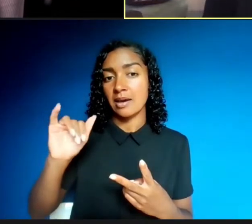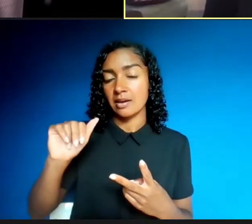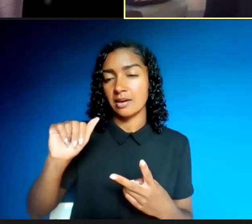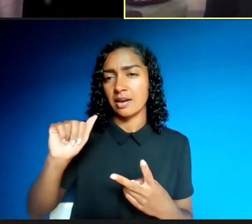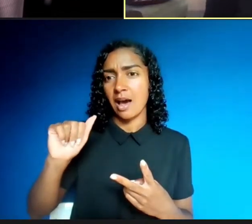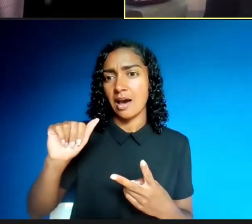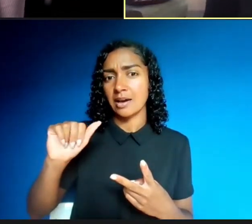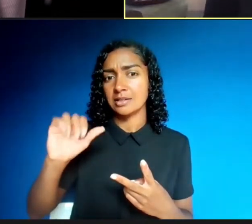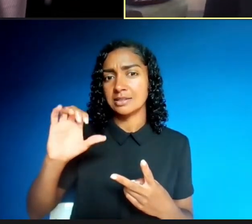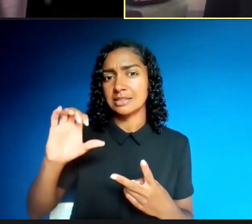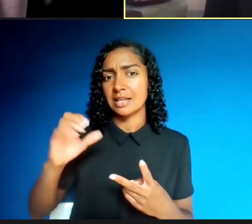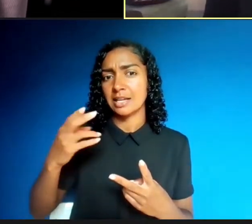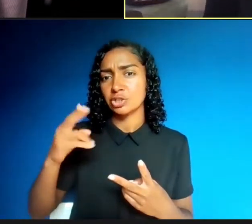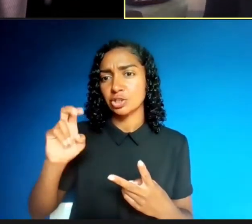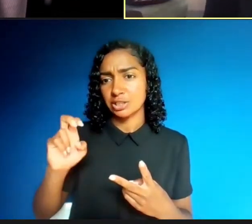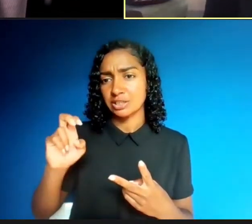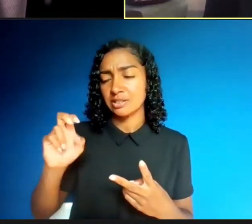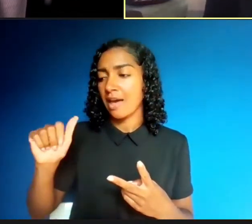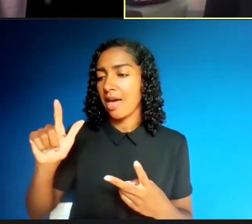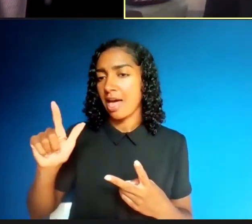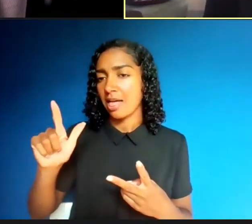Yamiche, Alcindor,